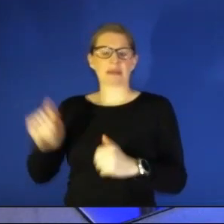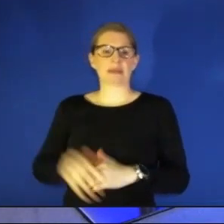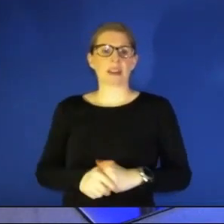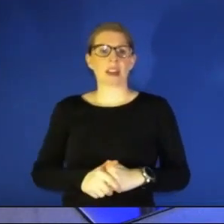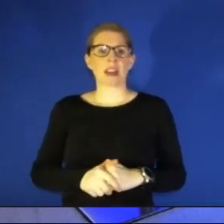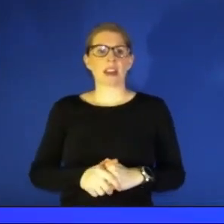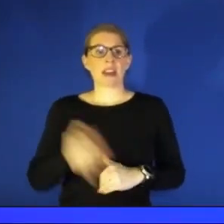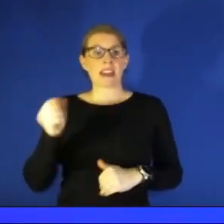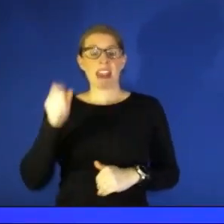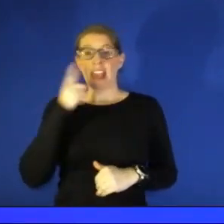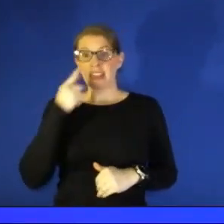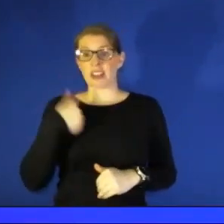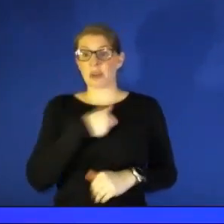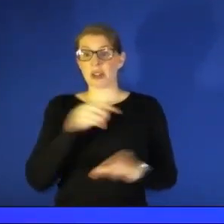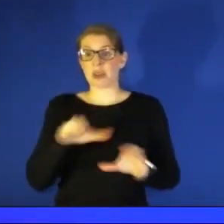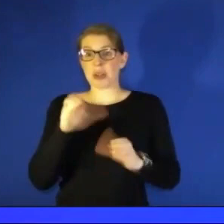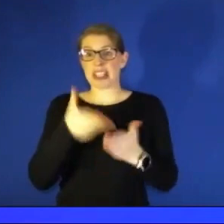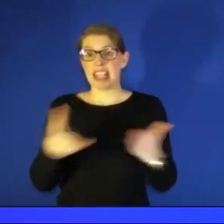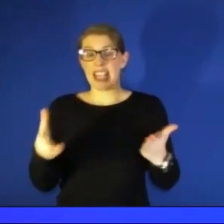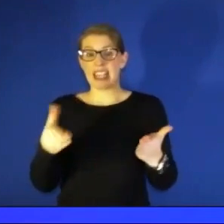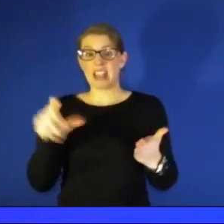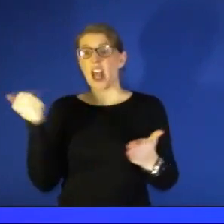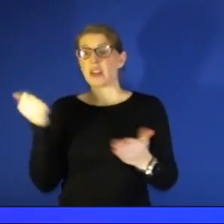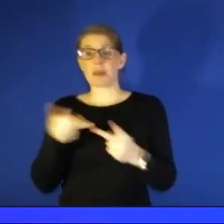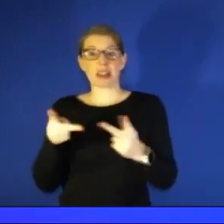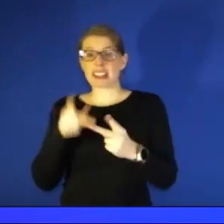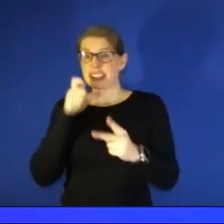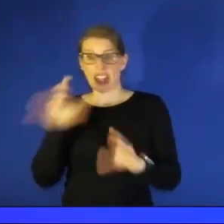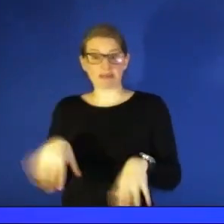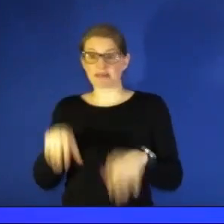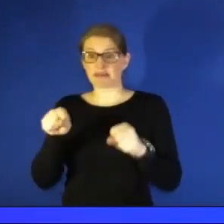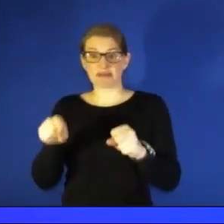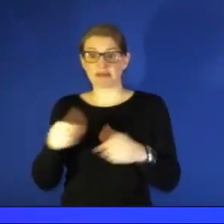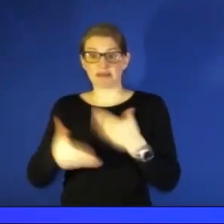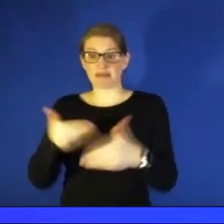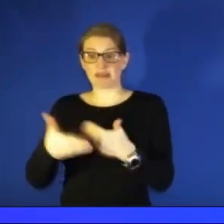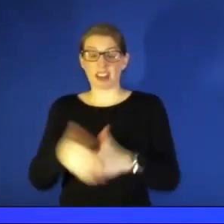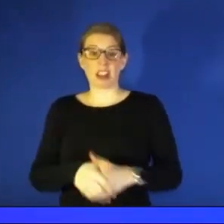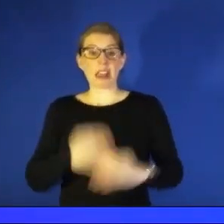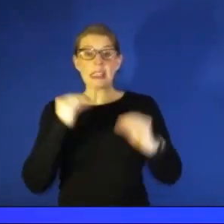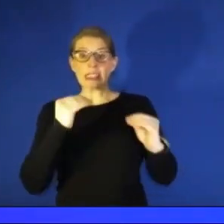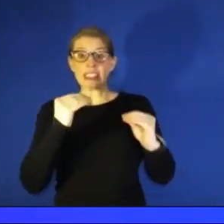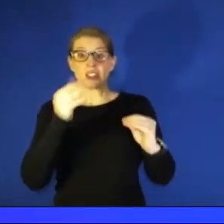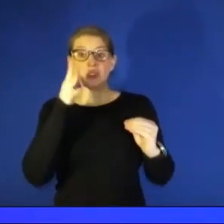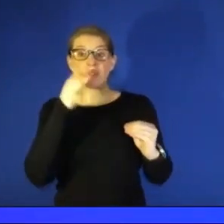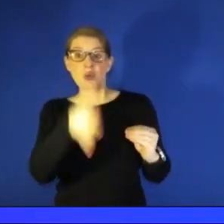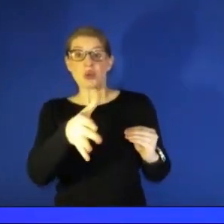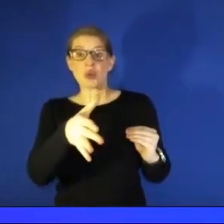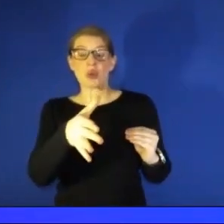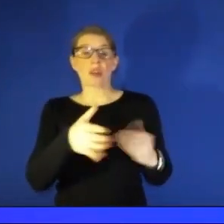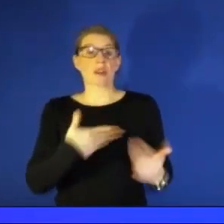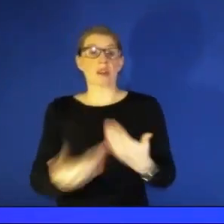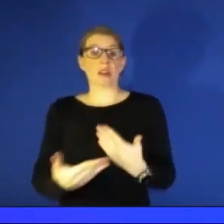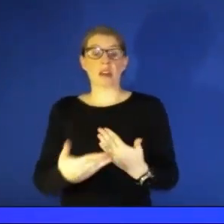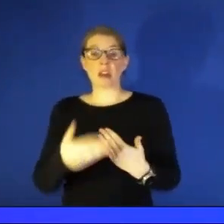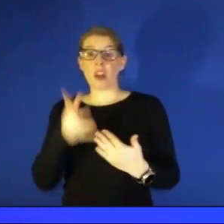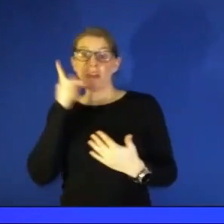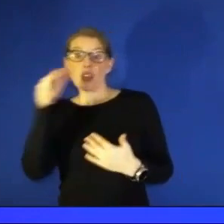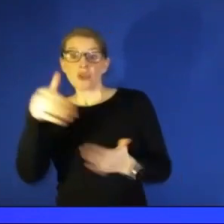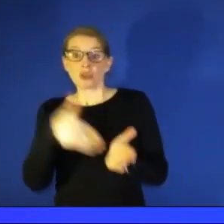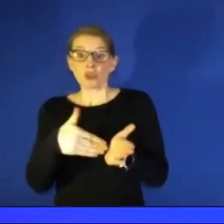we're doing things that other places aren't doing. We're teaching the future, whether it's future physicians,